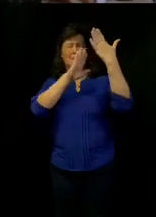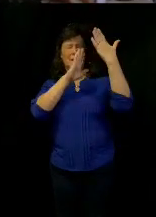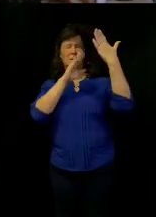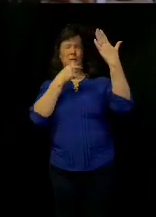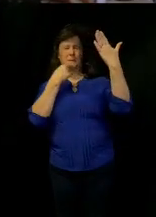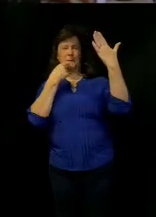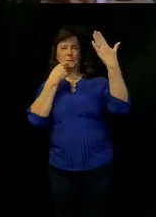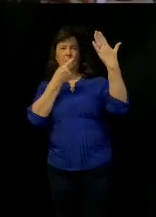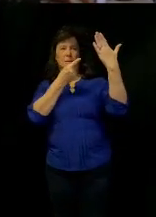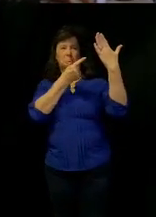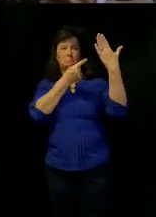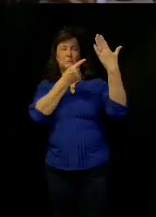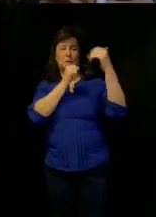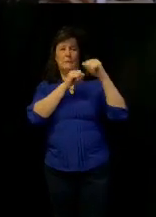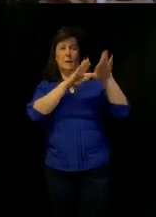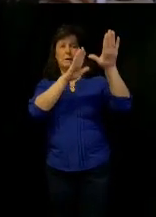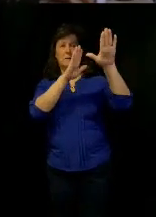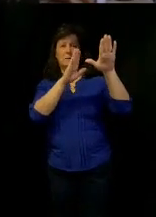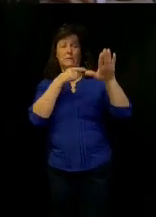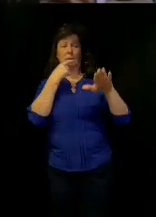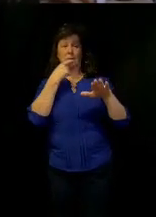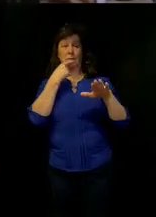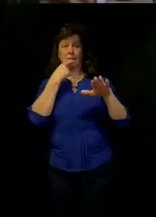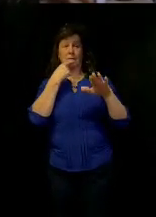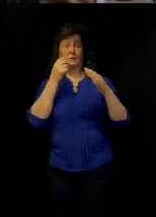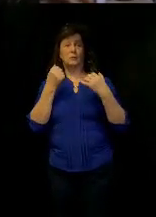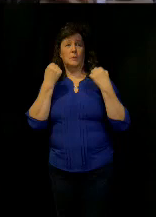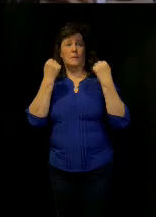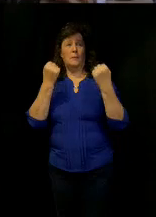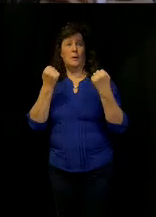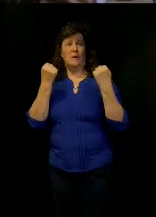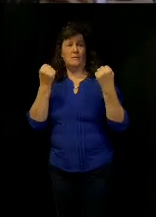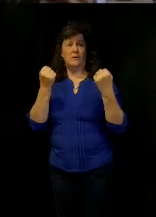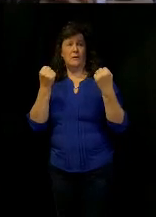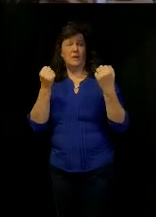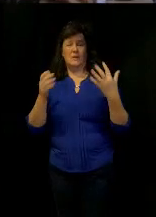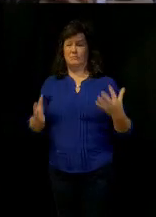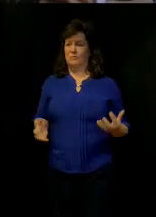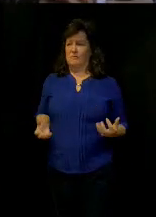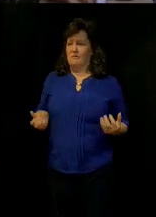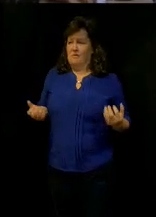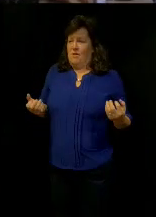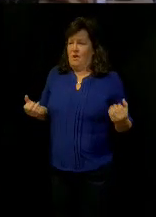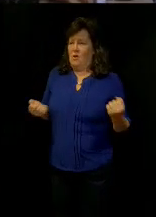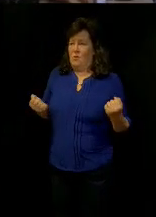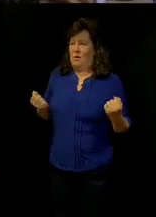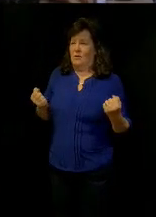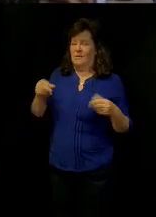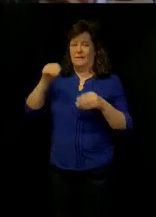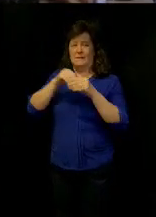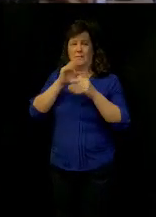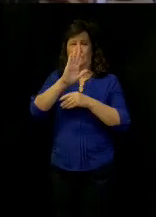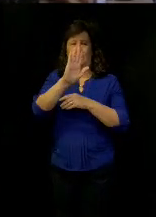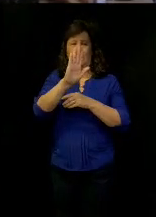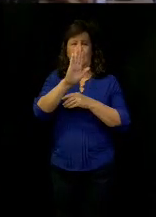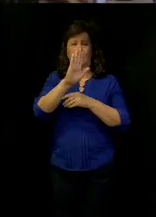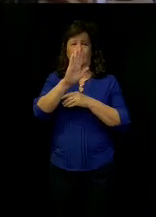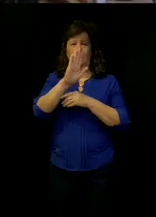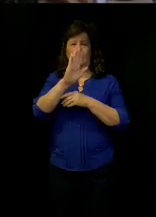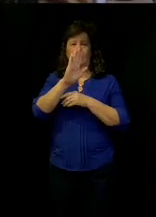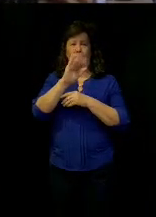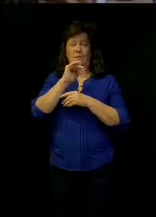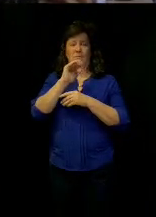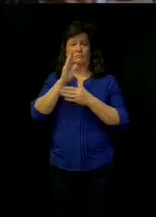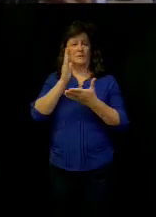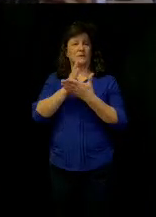So right now, I just speak bravery and courage into you. And don't future trip. Stop future